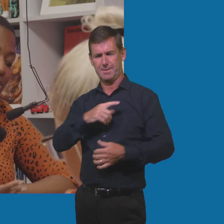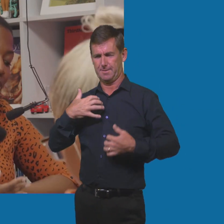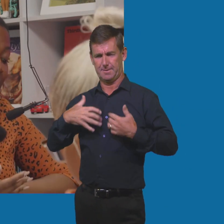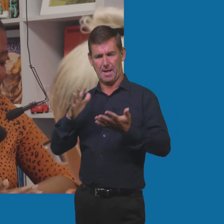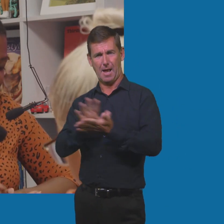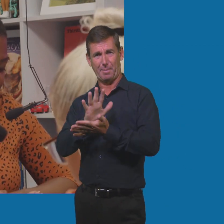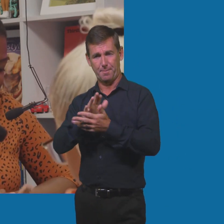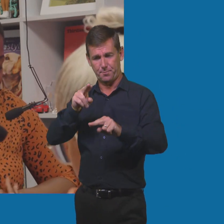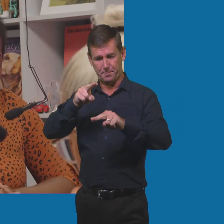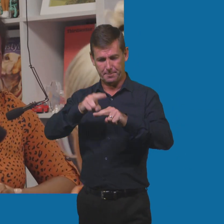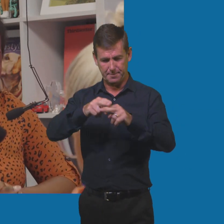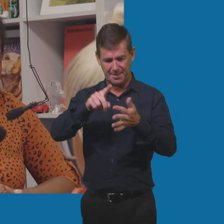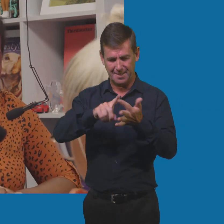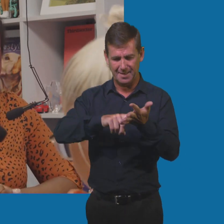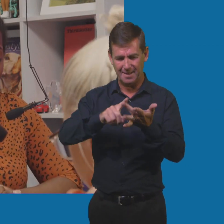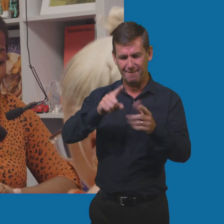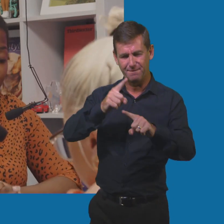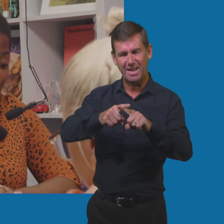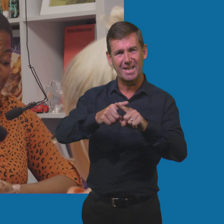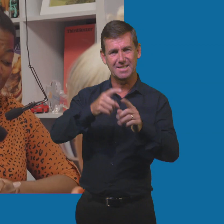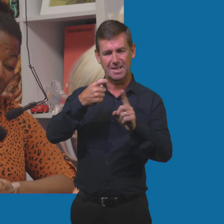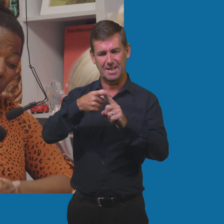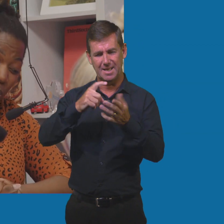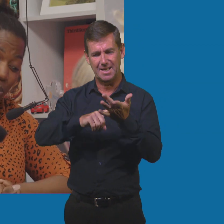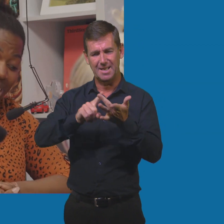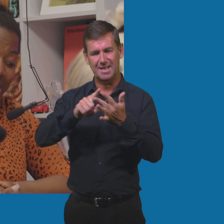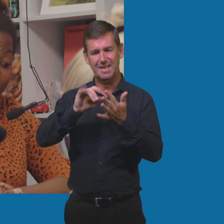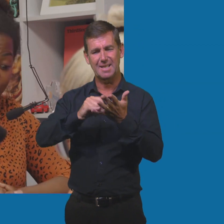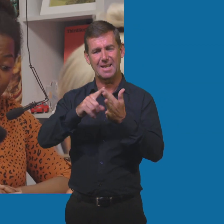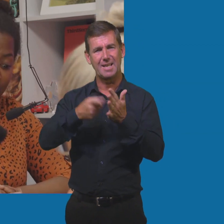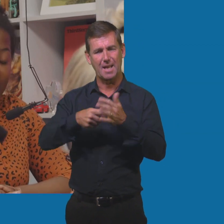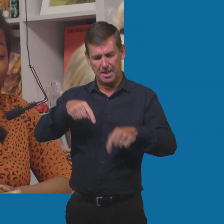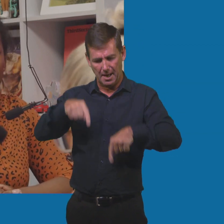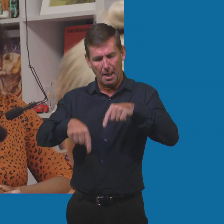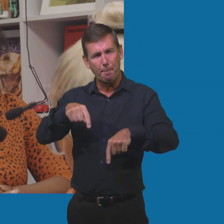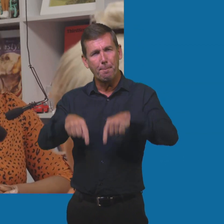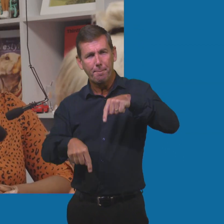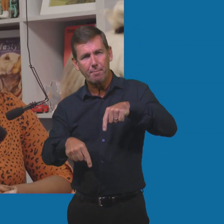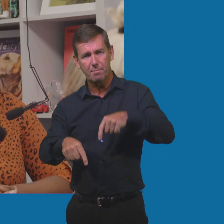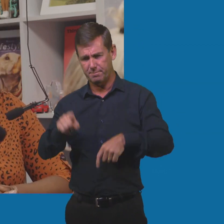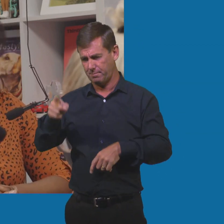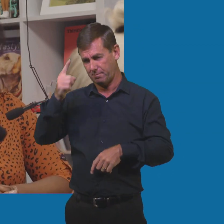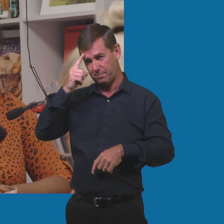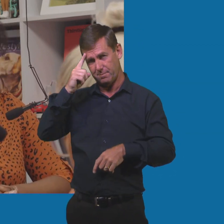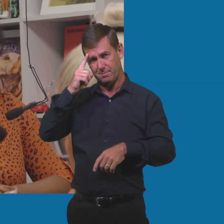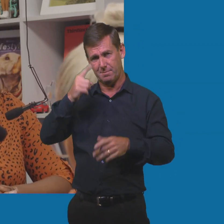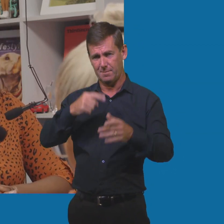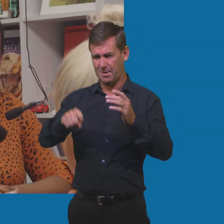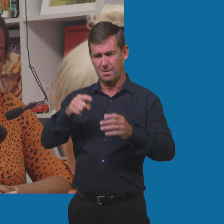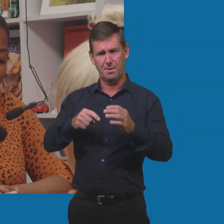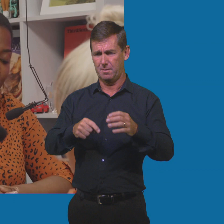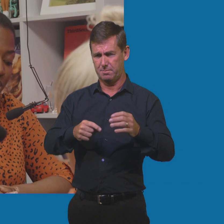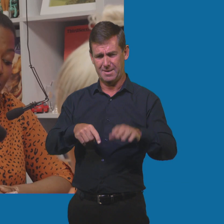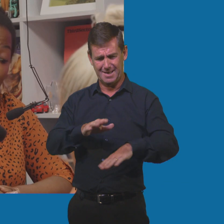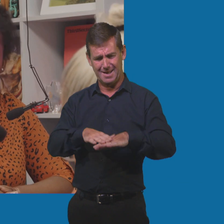Kleeser. He was born with a limb difference and he plays a 12-foot French horn with his left foot. And from the age of 4, amazingly,